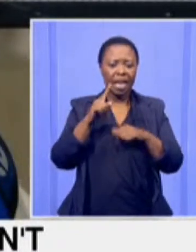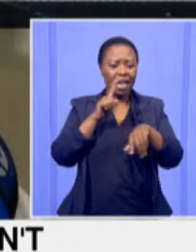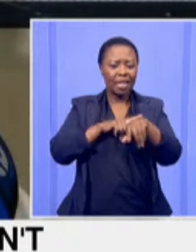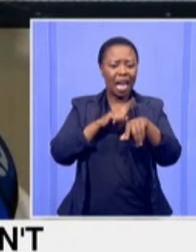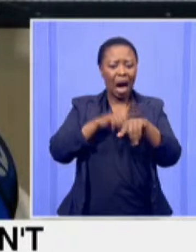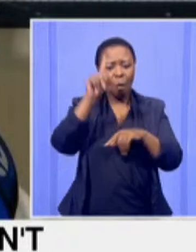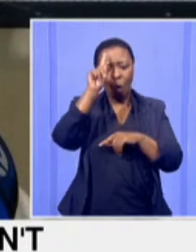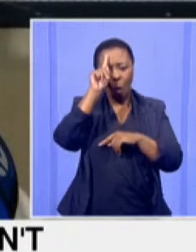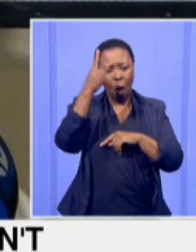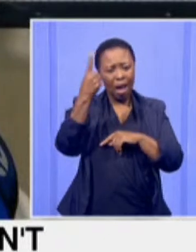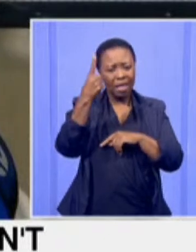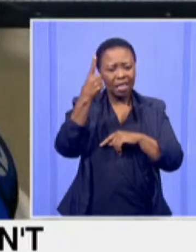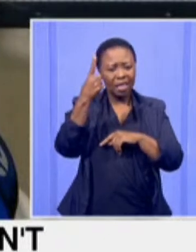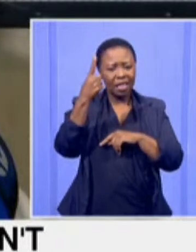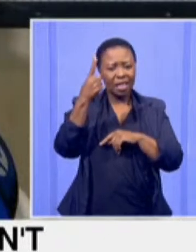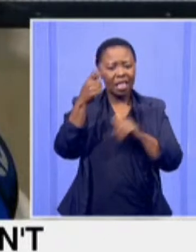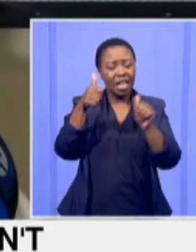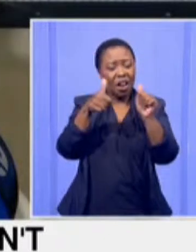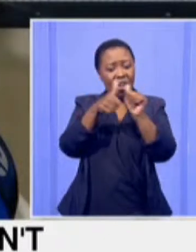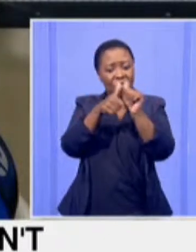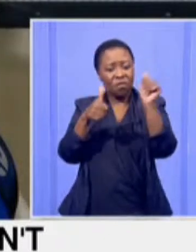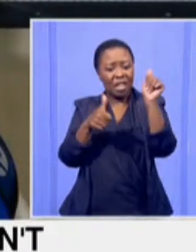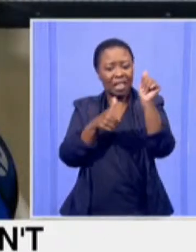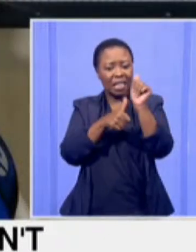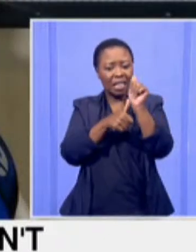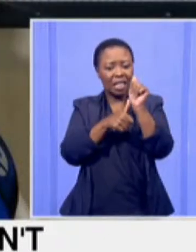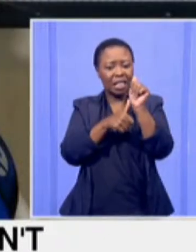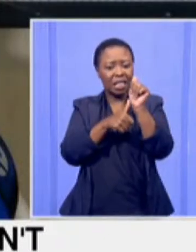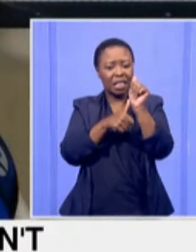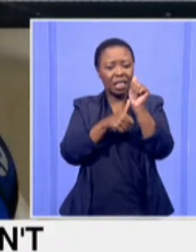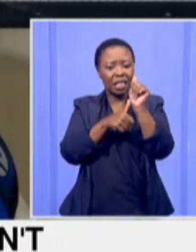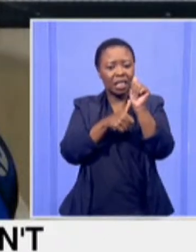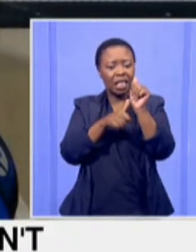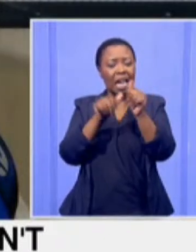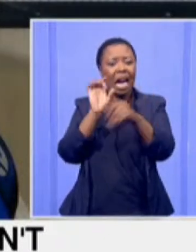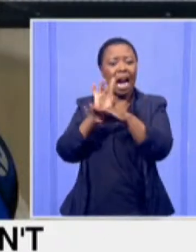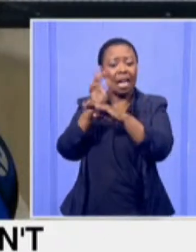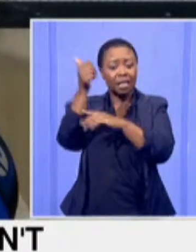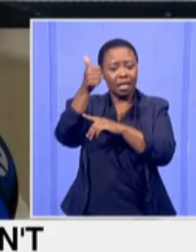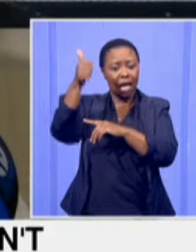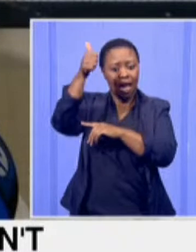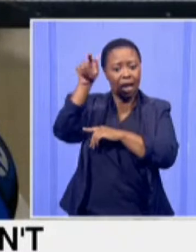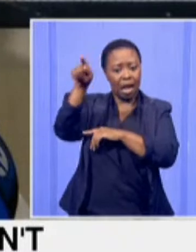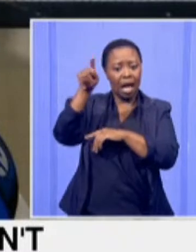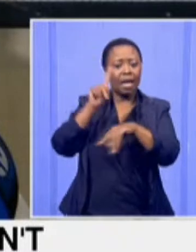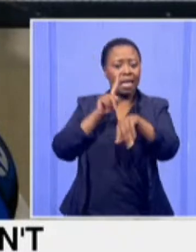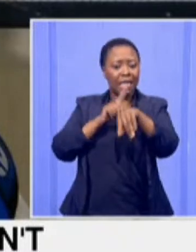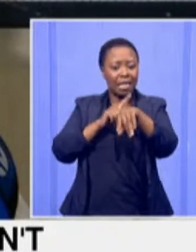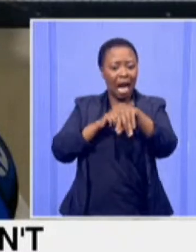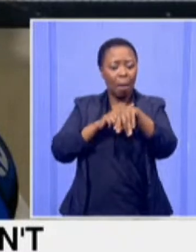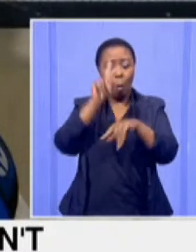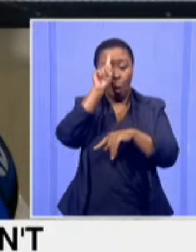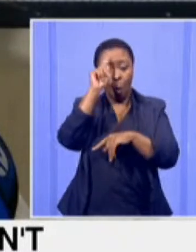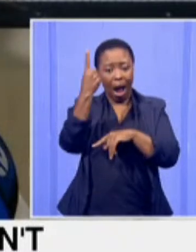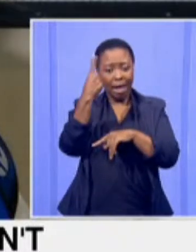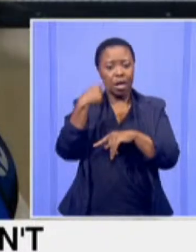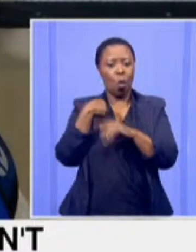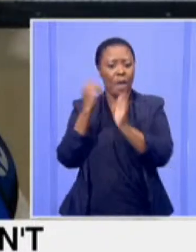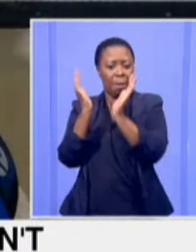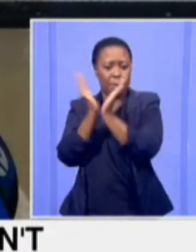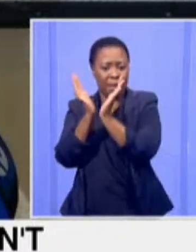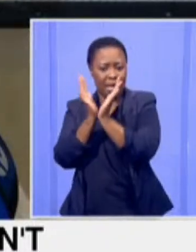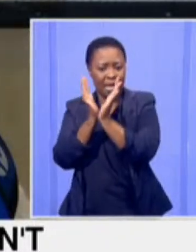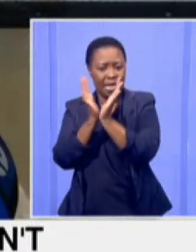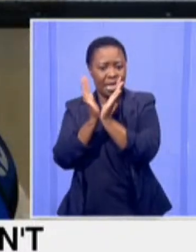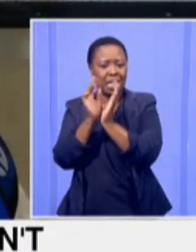the Vice Chancellor requested us for a meeting. And at 1 o'clock, we are meeting the Vice Chancellor. And